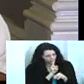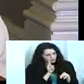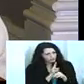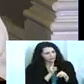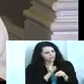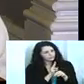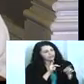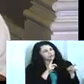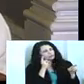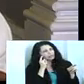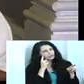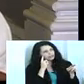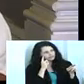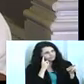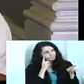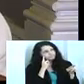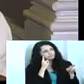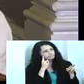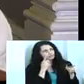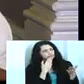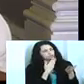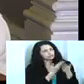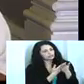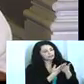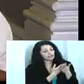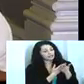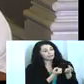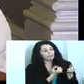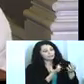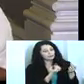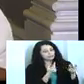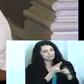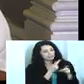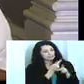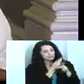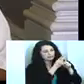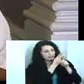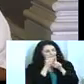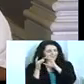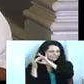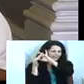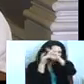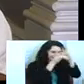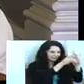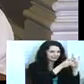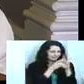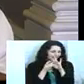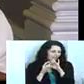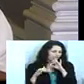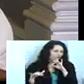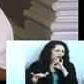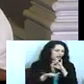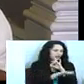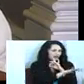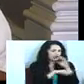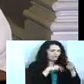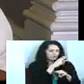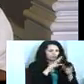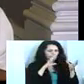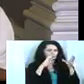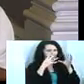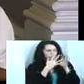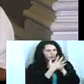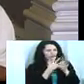that you see fit. May they multiply and multiply and multiply and connect all over the world with all that we are able to